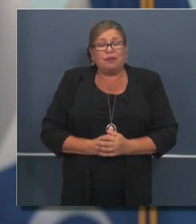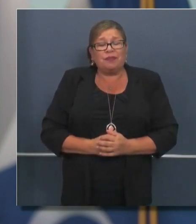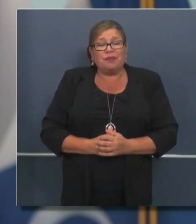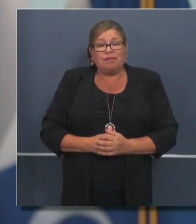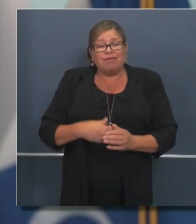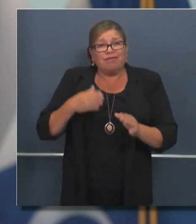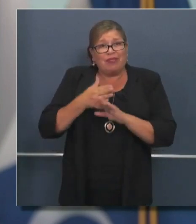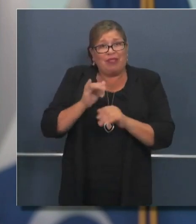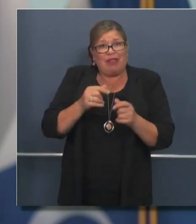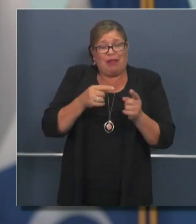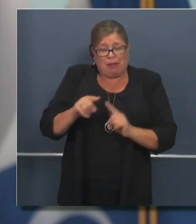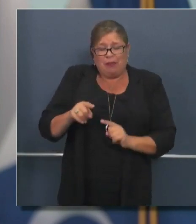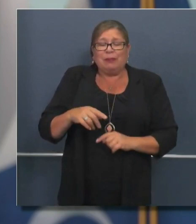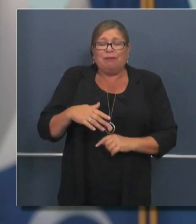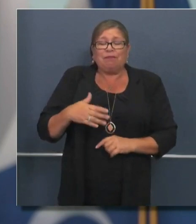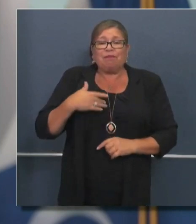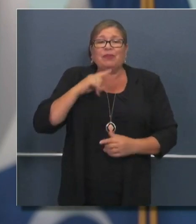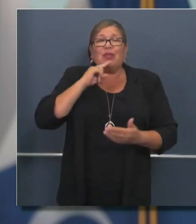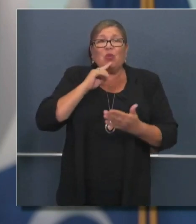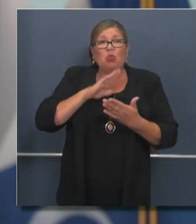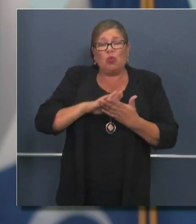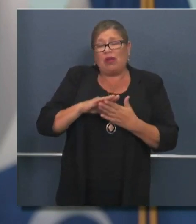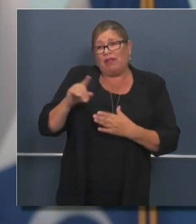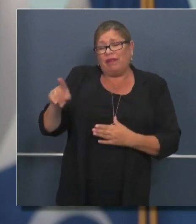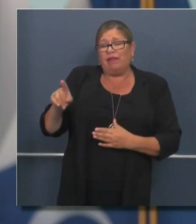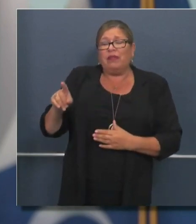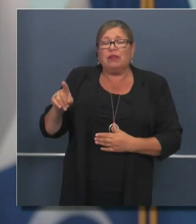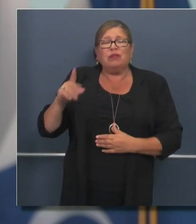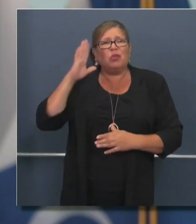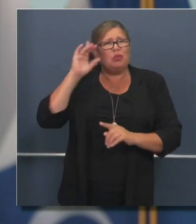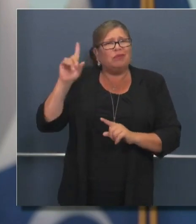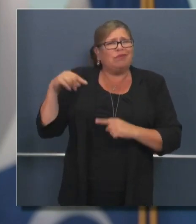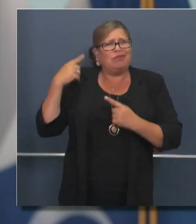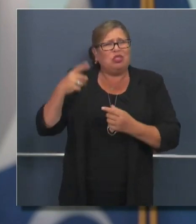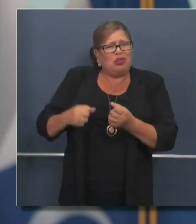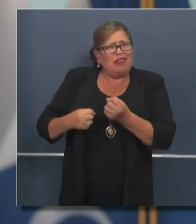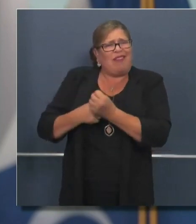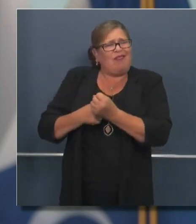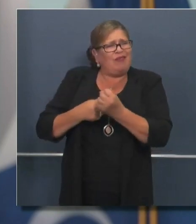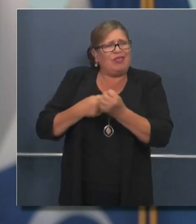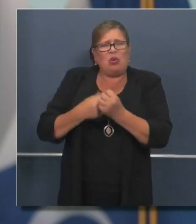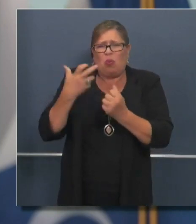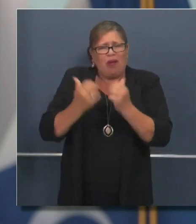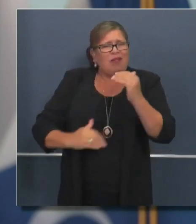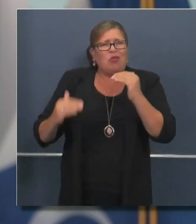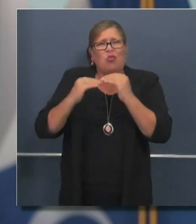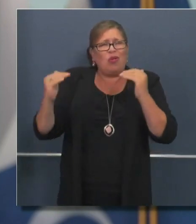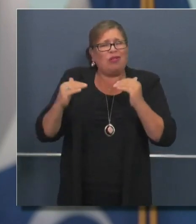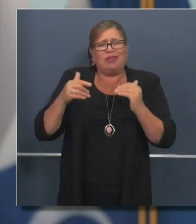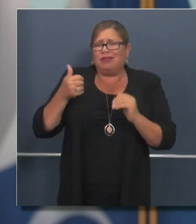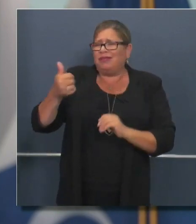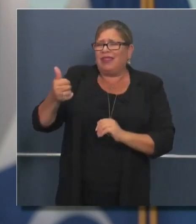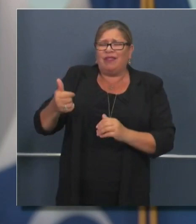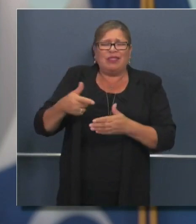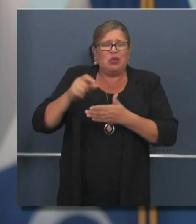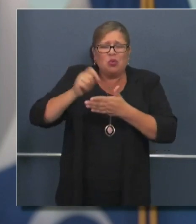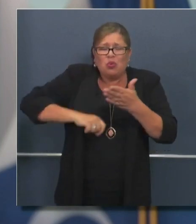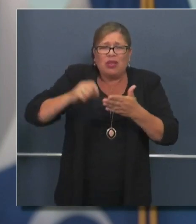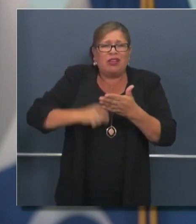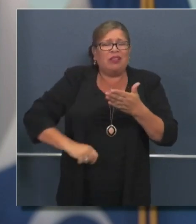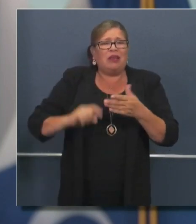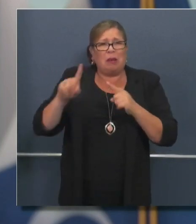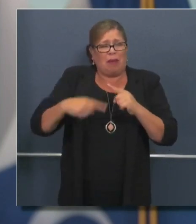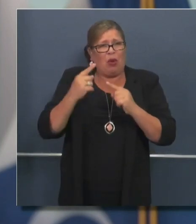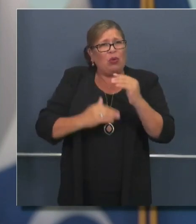who's been a champion for the cause of equality in this state and in our nation, has written about it, directed a number of documentaries